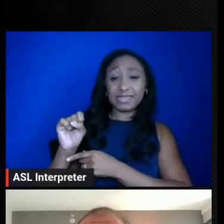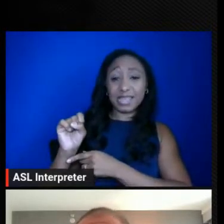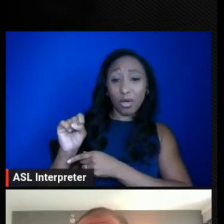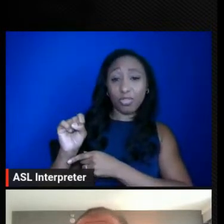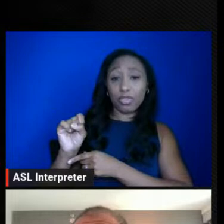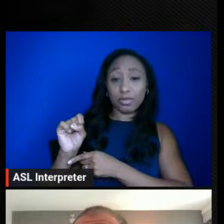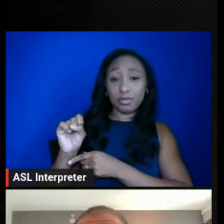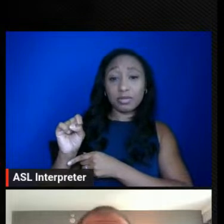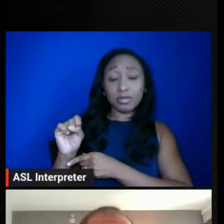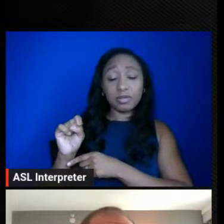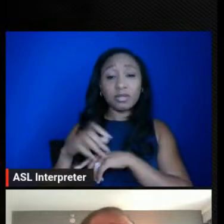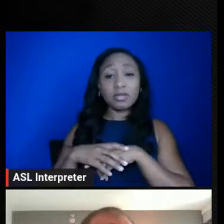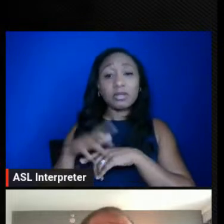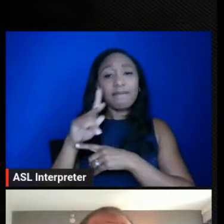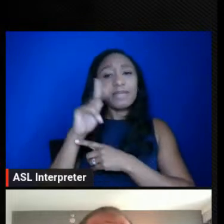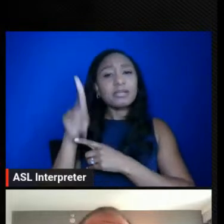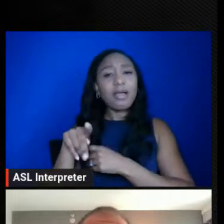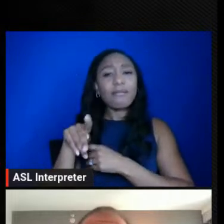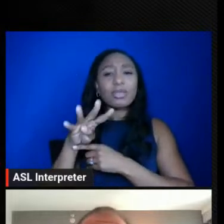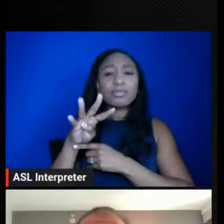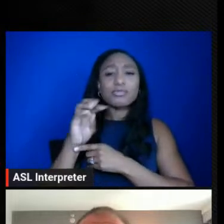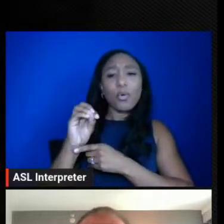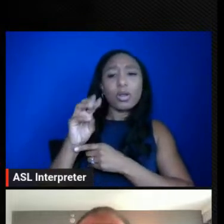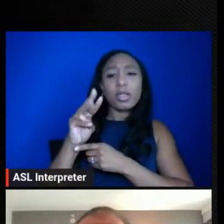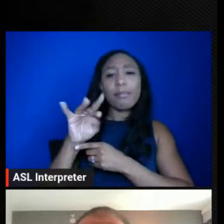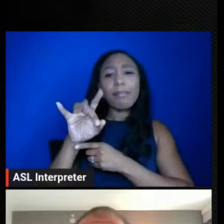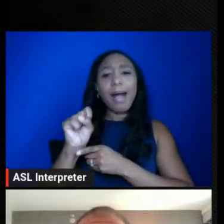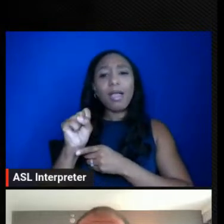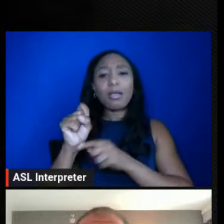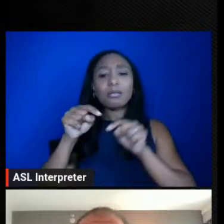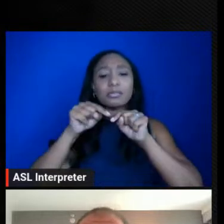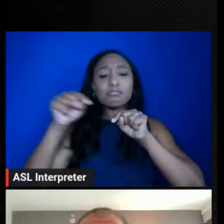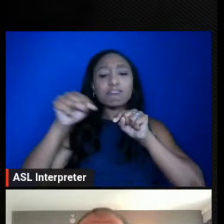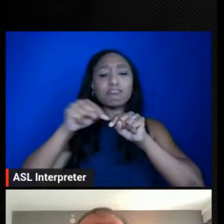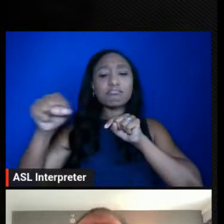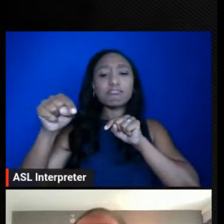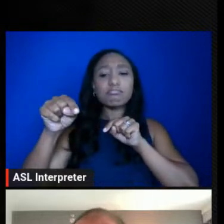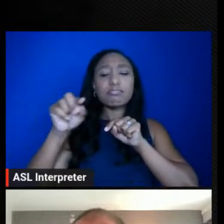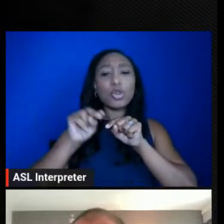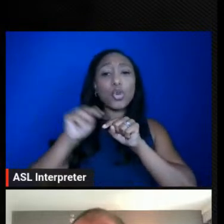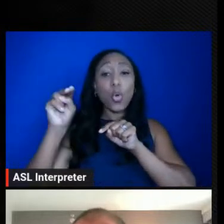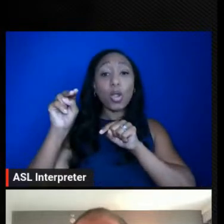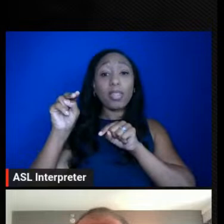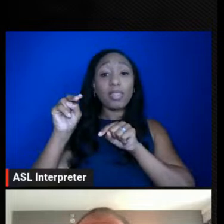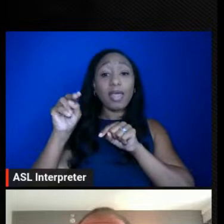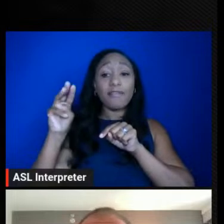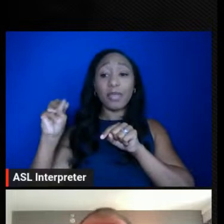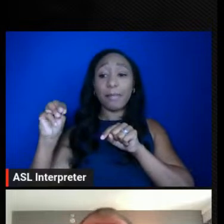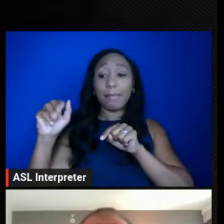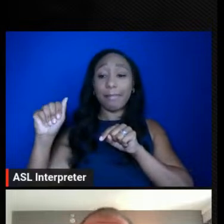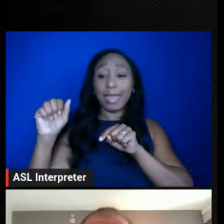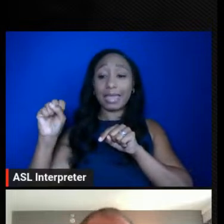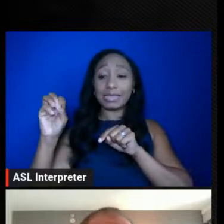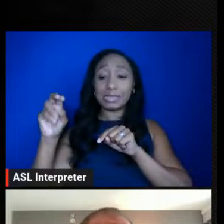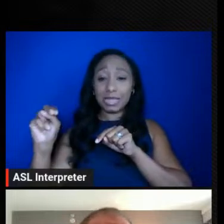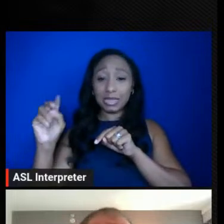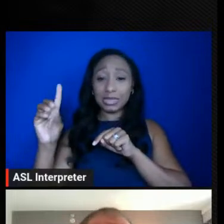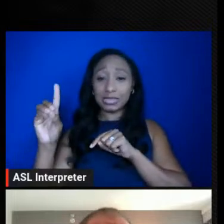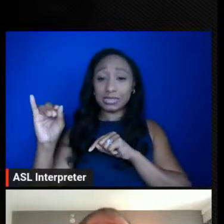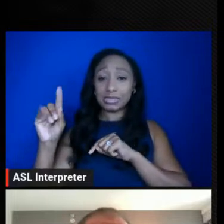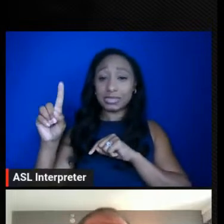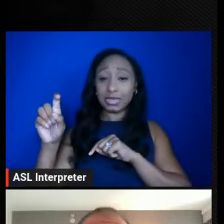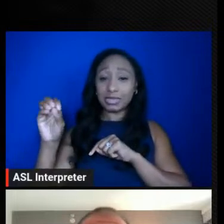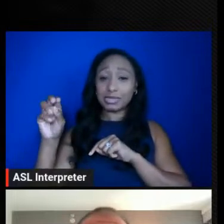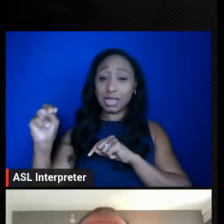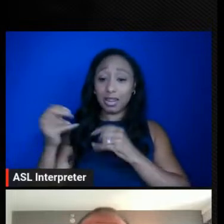Philadelphia lay just about 40 miles north of the Mason-Dixon line, the boundary that separated Pennsylvania